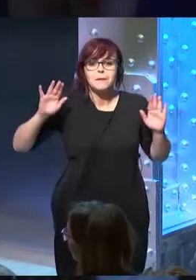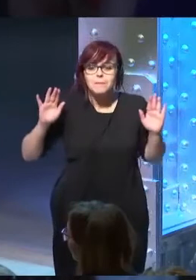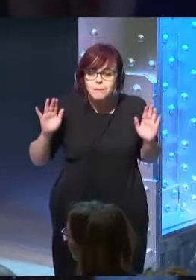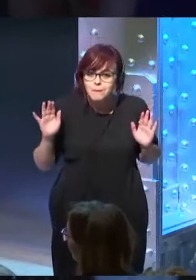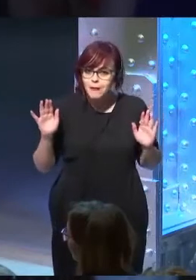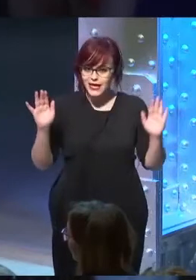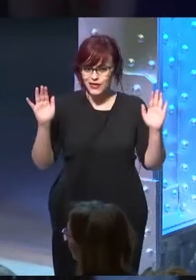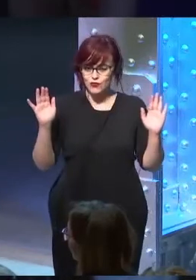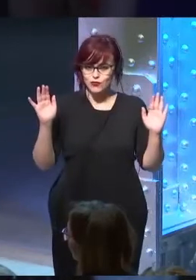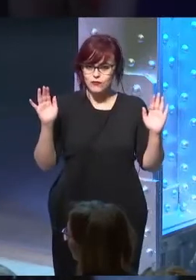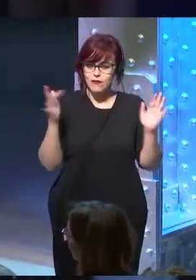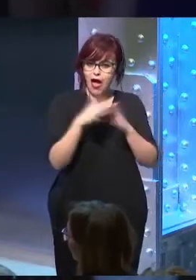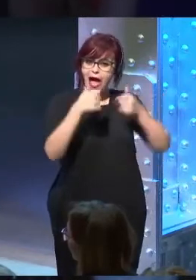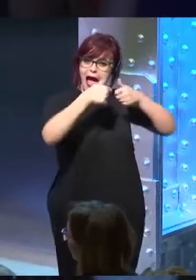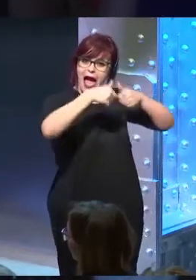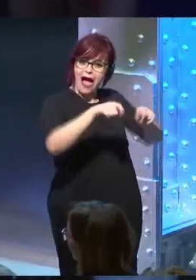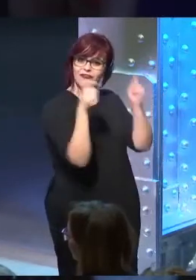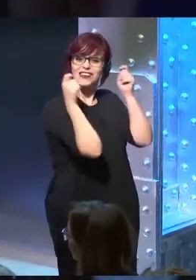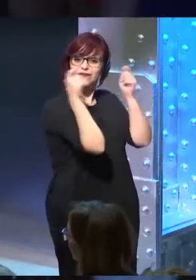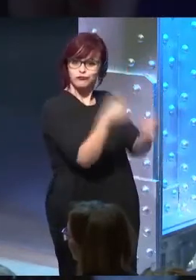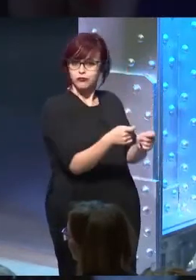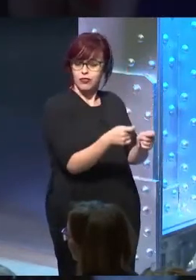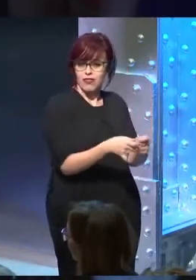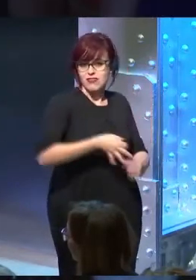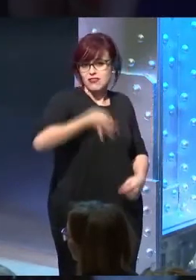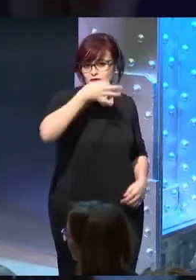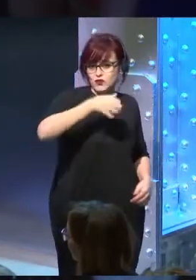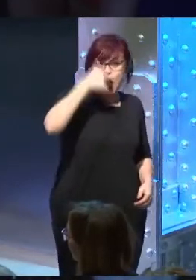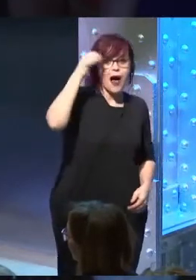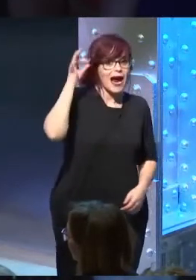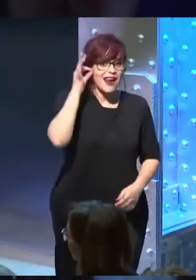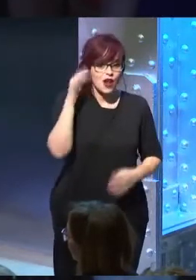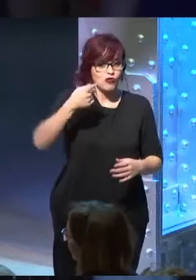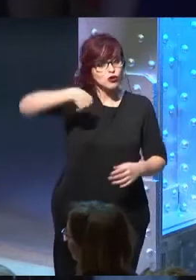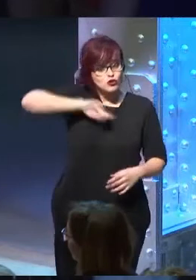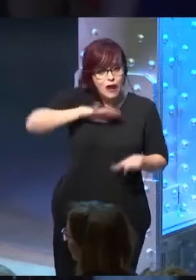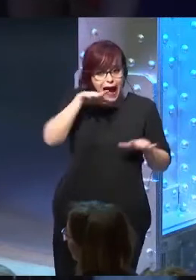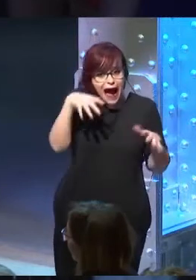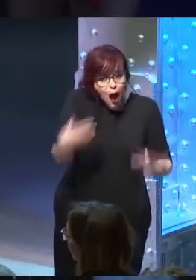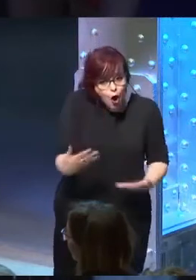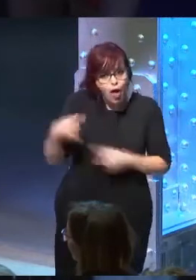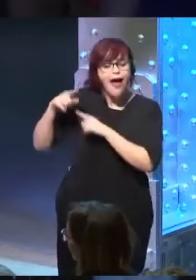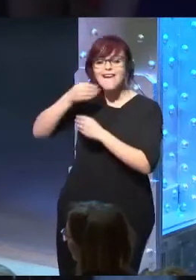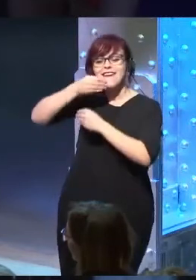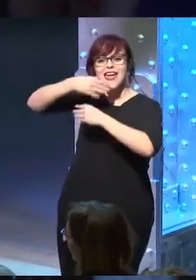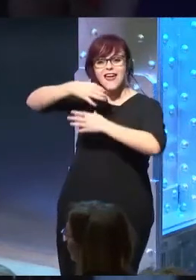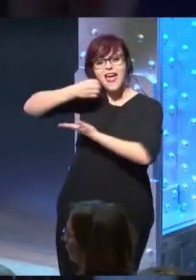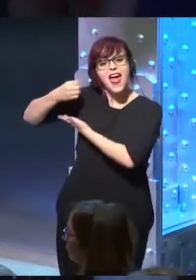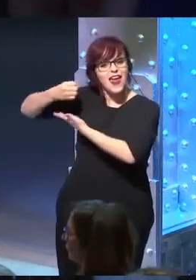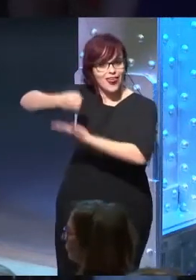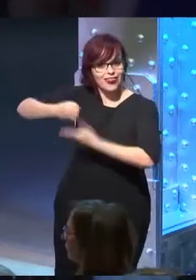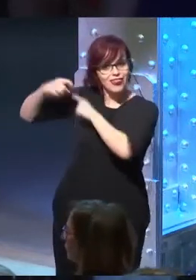we have directly or indirectly inherited. Now, I don't want to overstate the